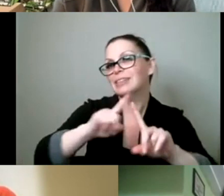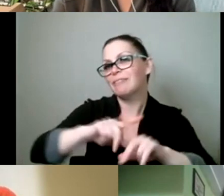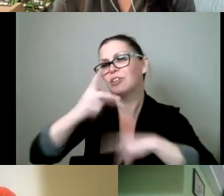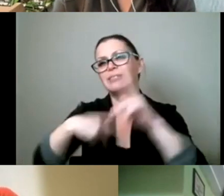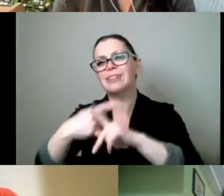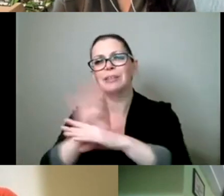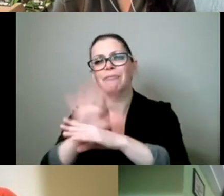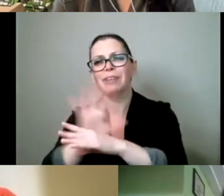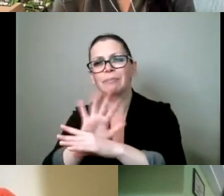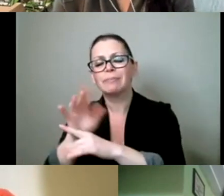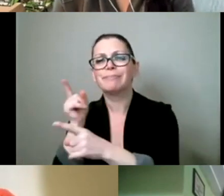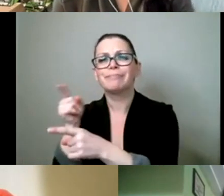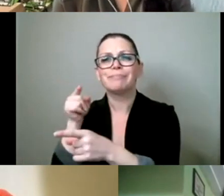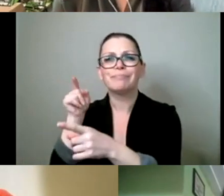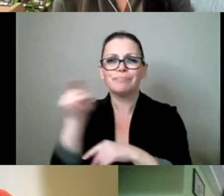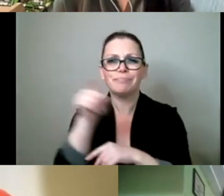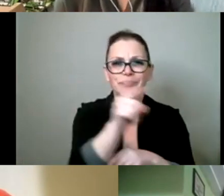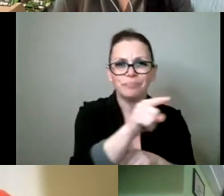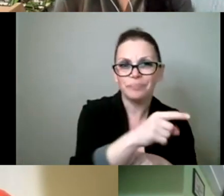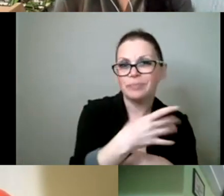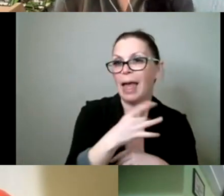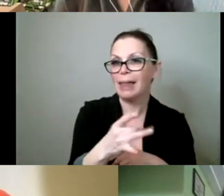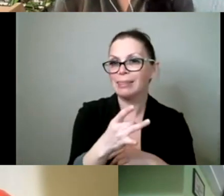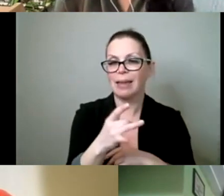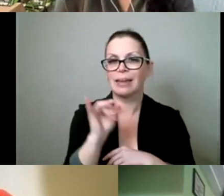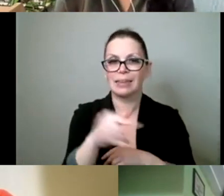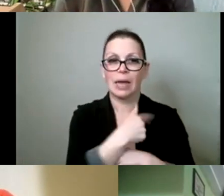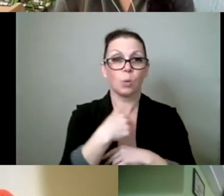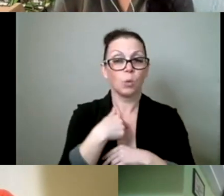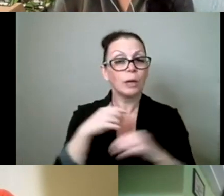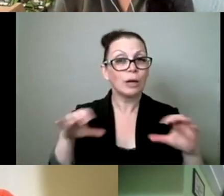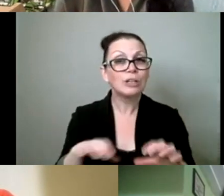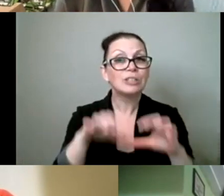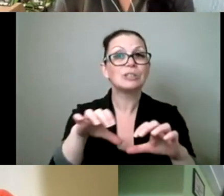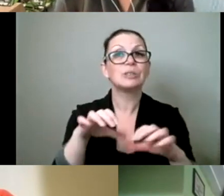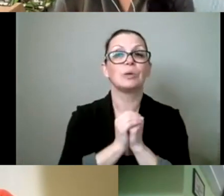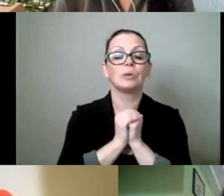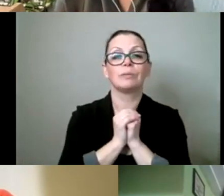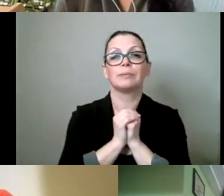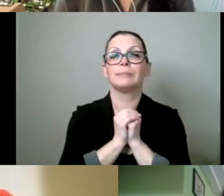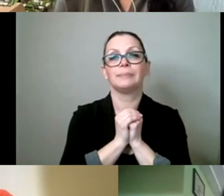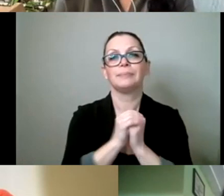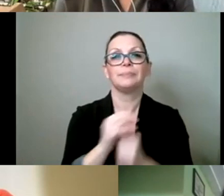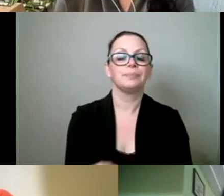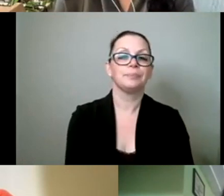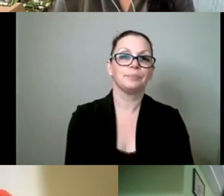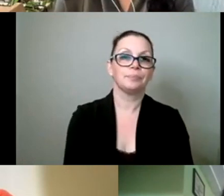film, I like that we're doing like the